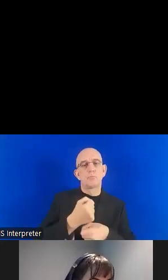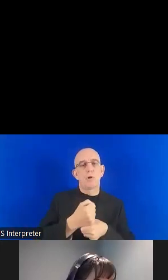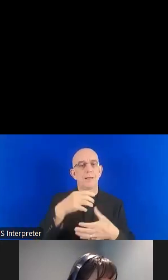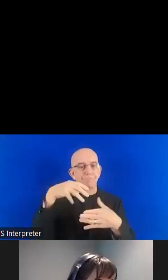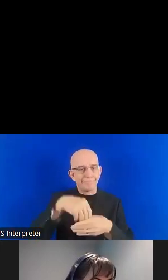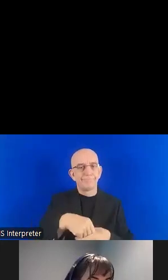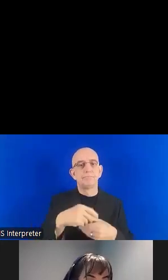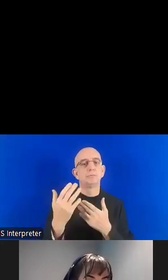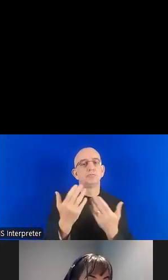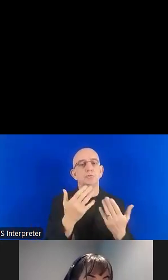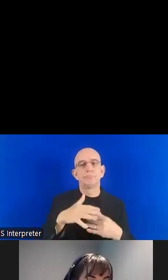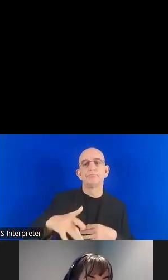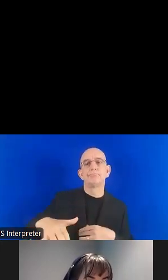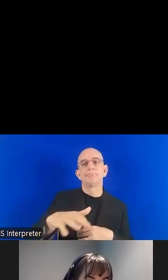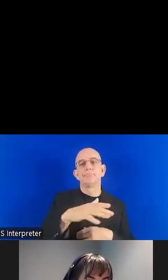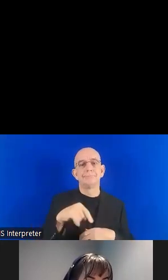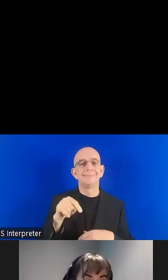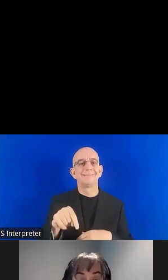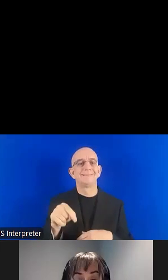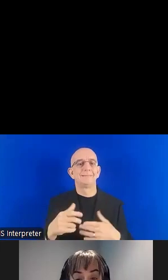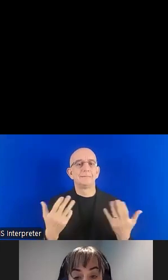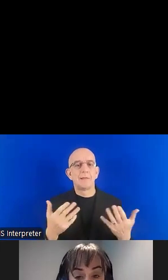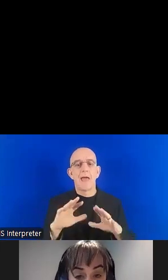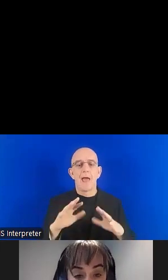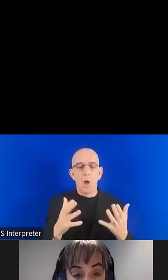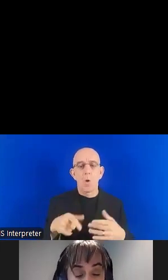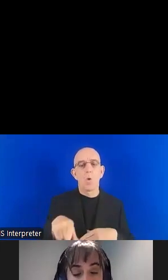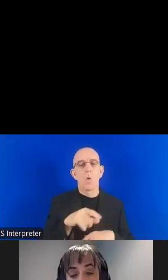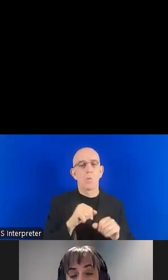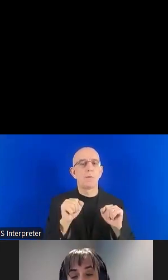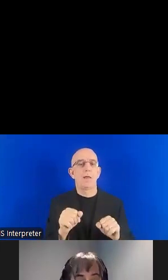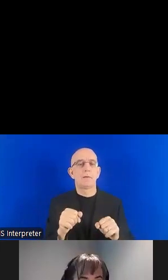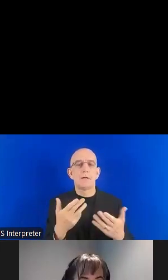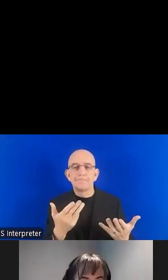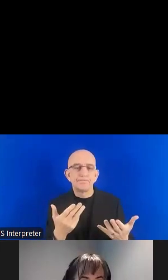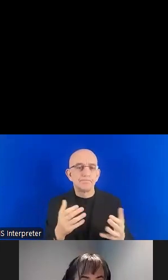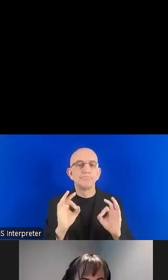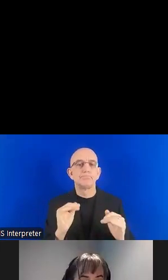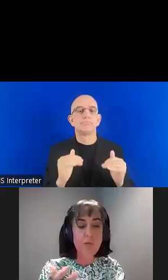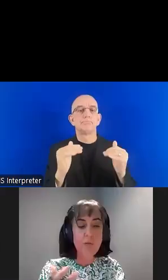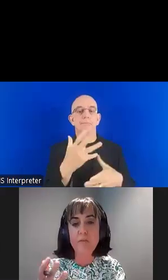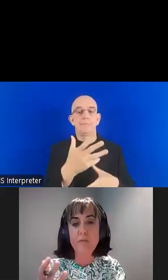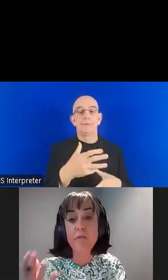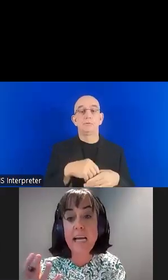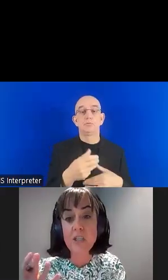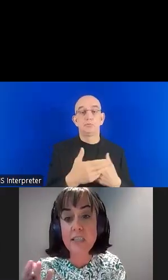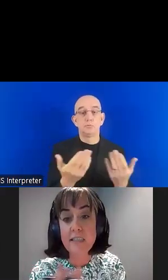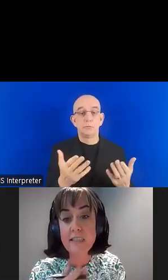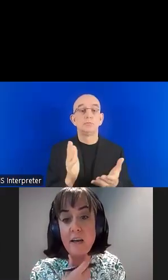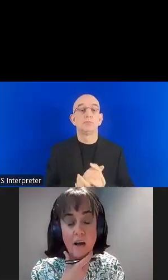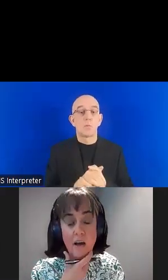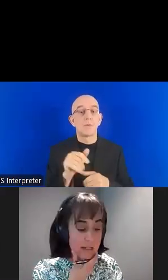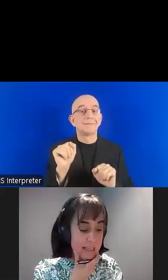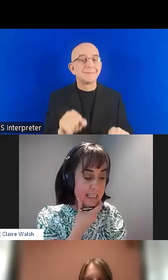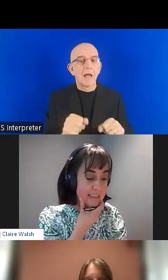needs. So first, I'm going to ask all our panelists to provide us with their general